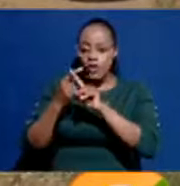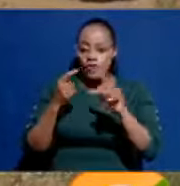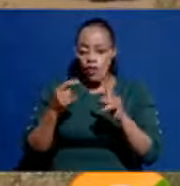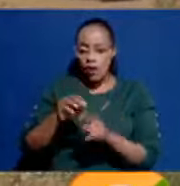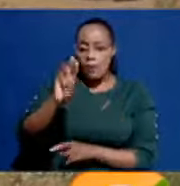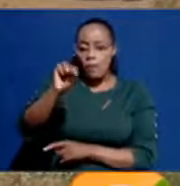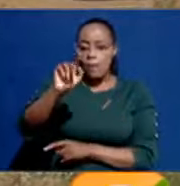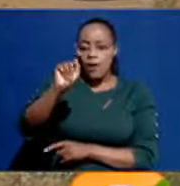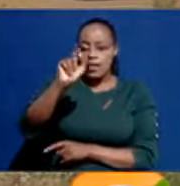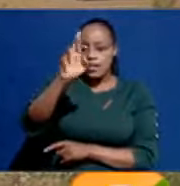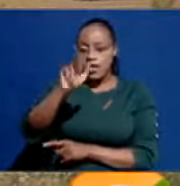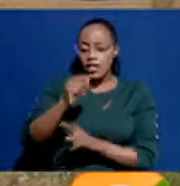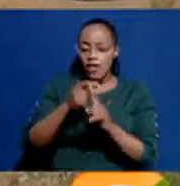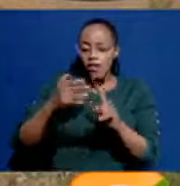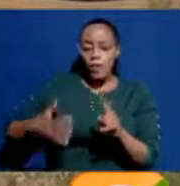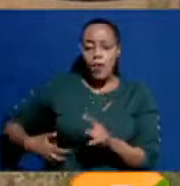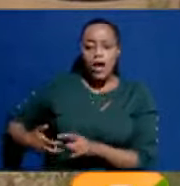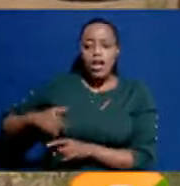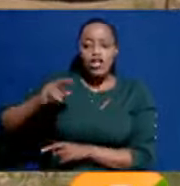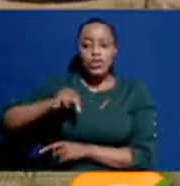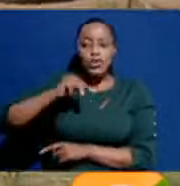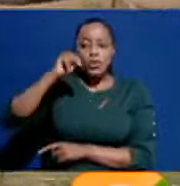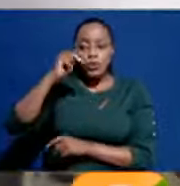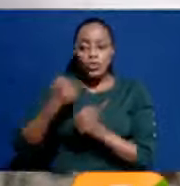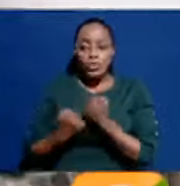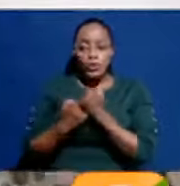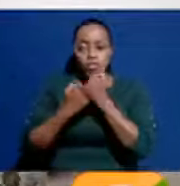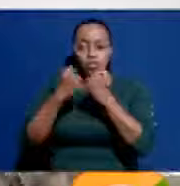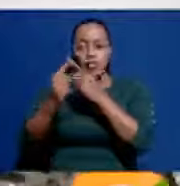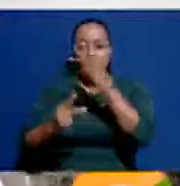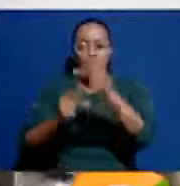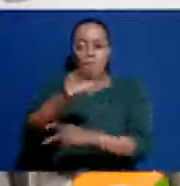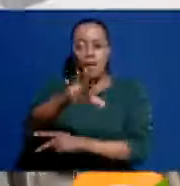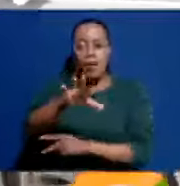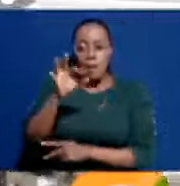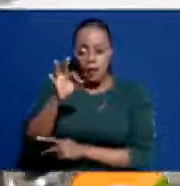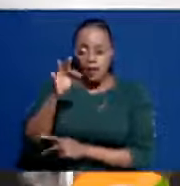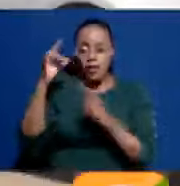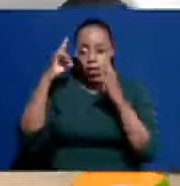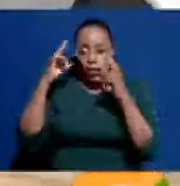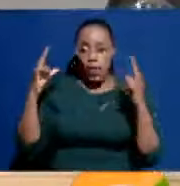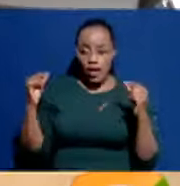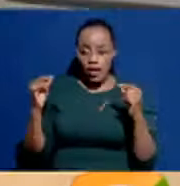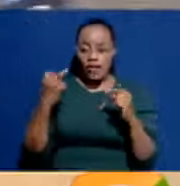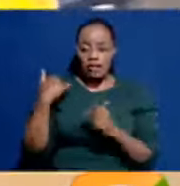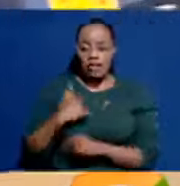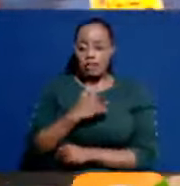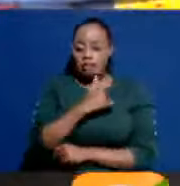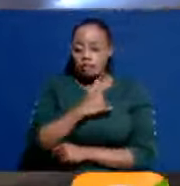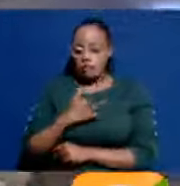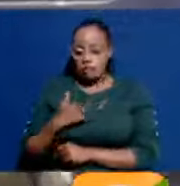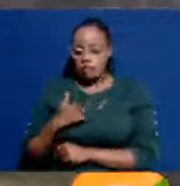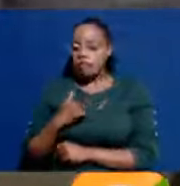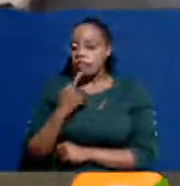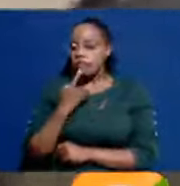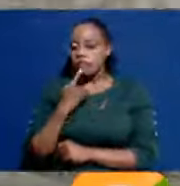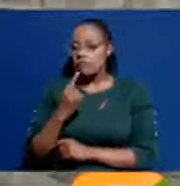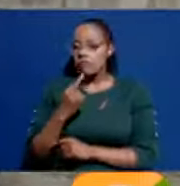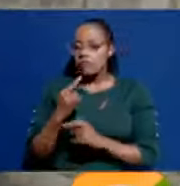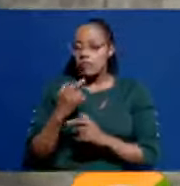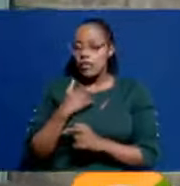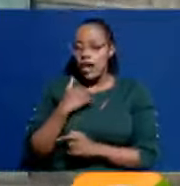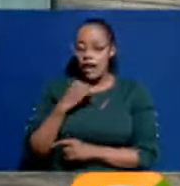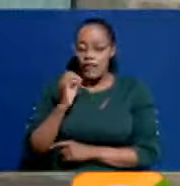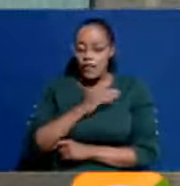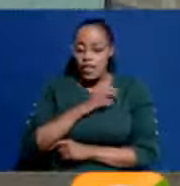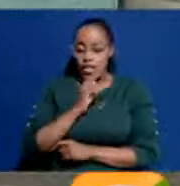Matara village in Gatundu North to aid in the process of picking the bride, regretted that the incident inflicted